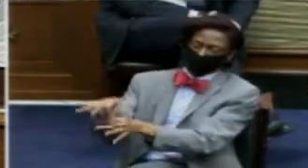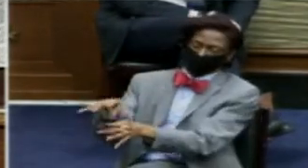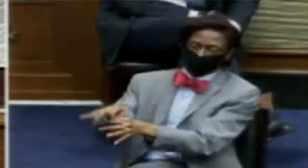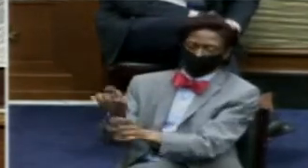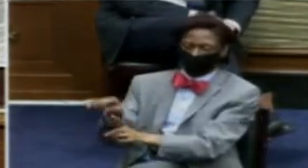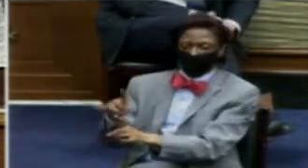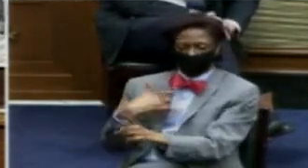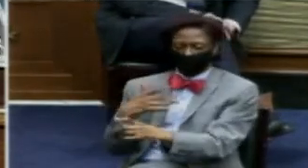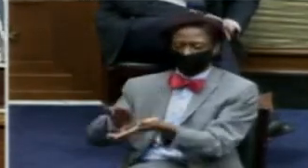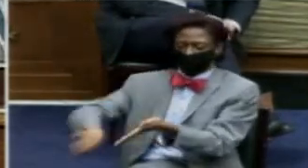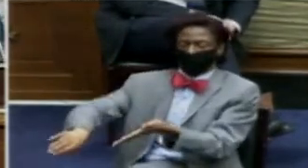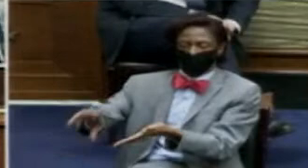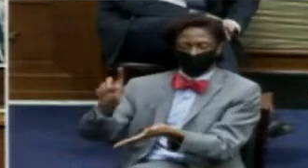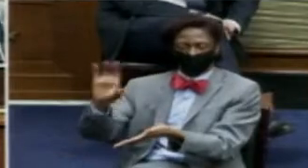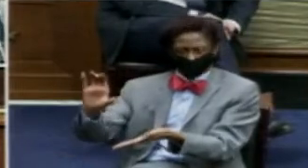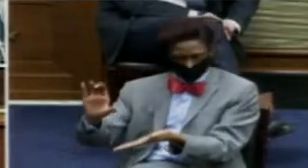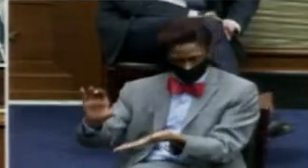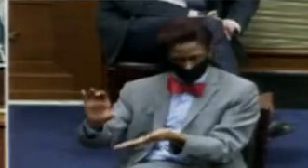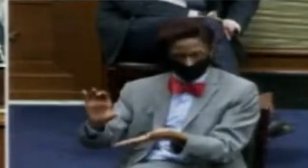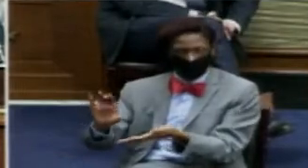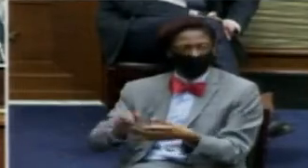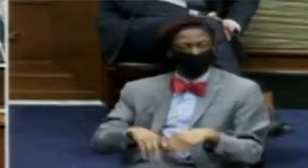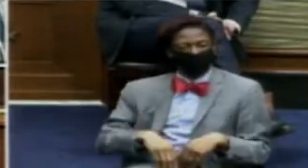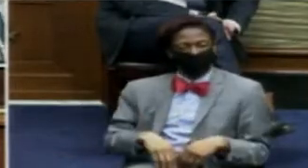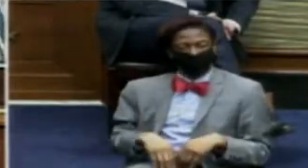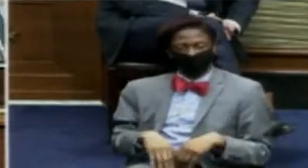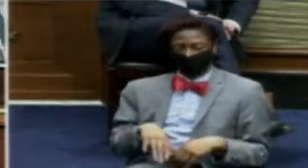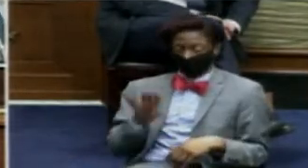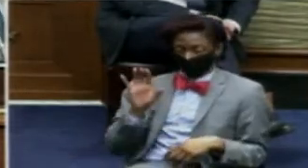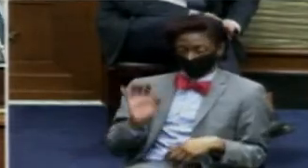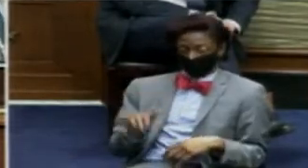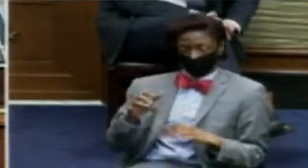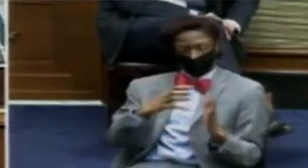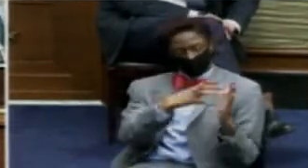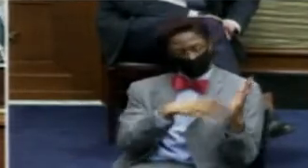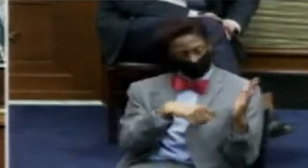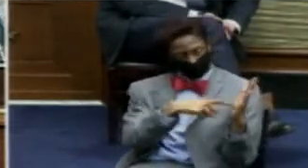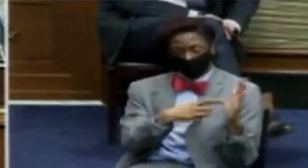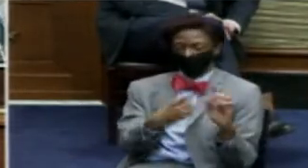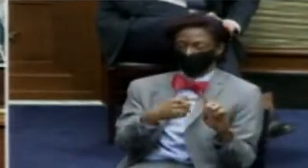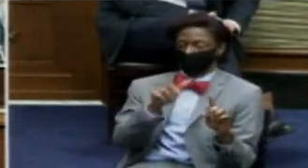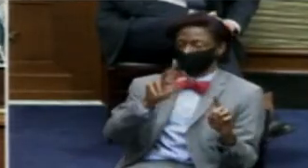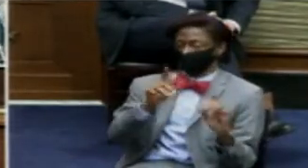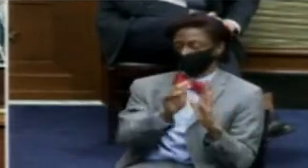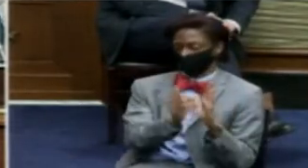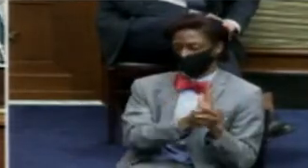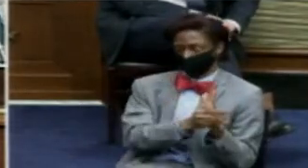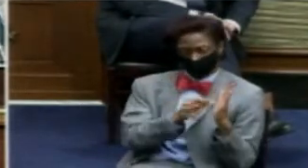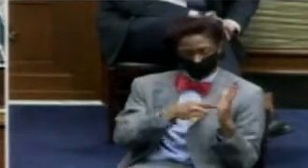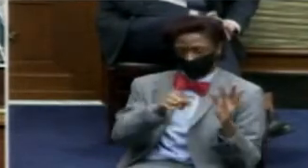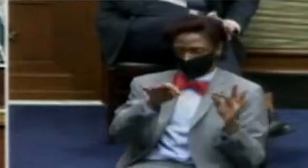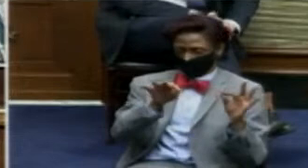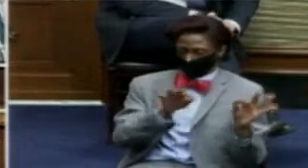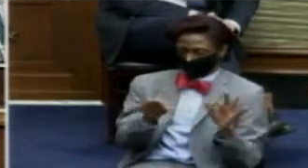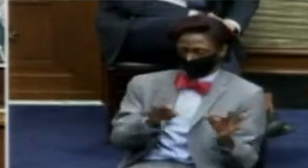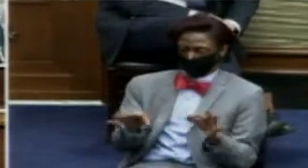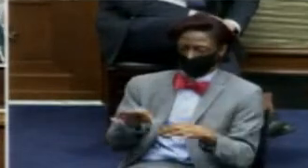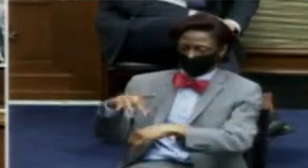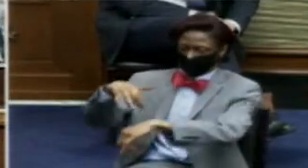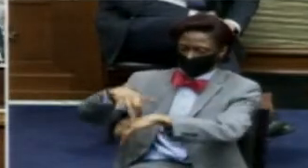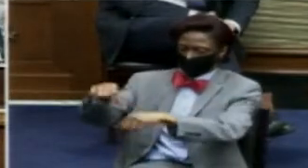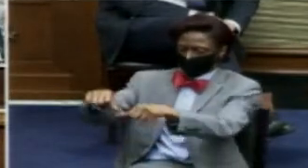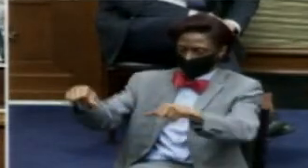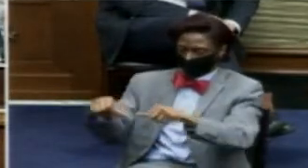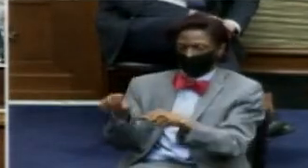Washington, D.C. Mr. Smith said that. Does the text of the 23rd Amendment describe the geographical or